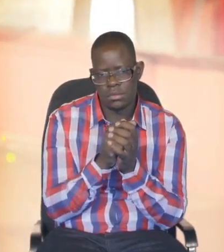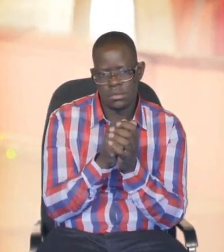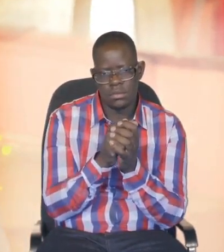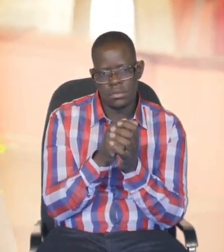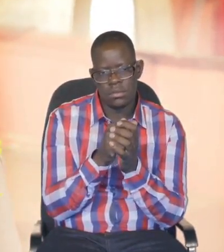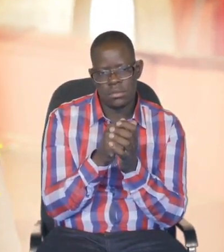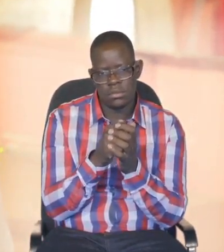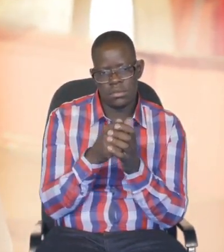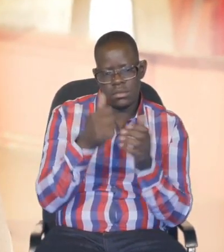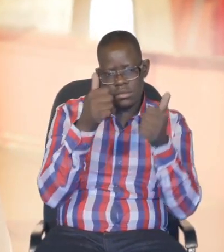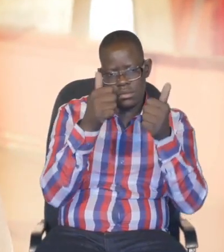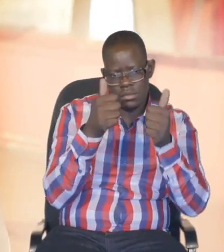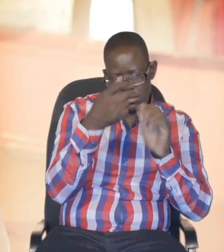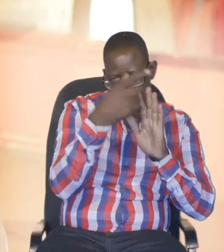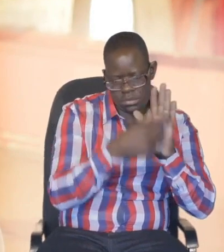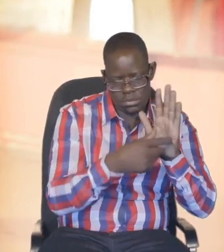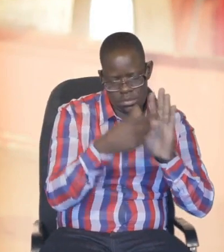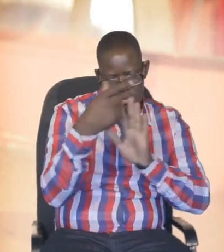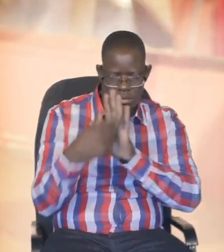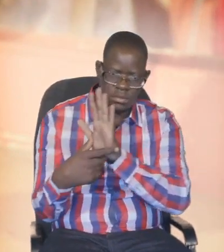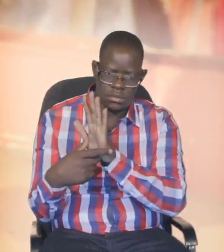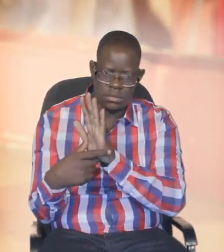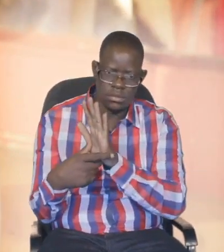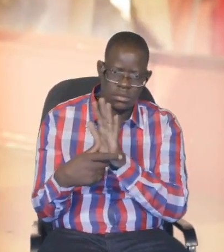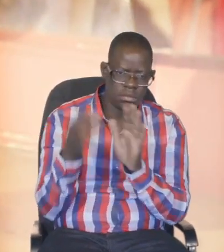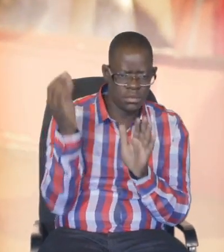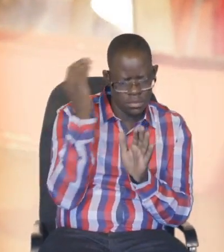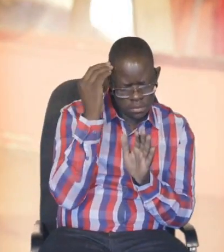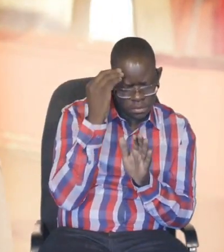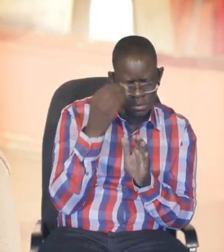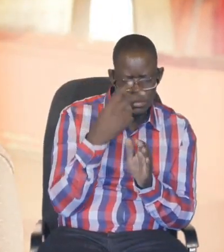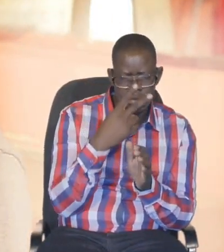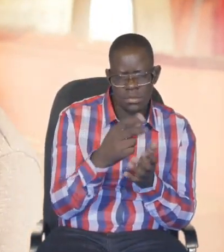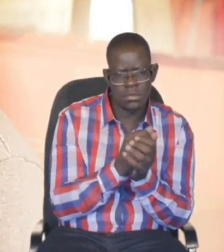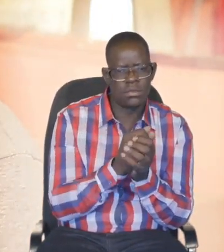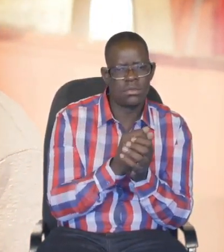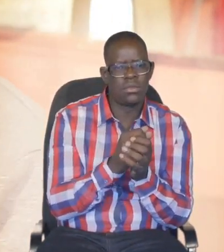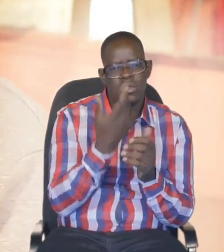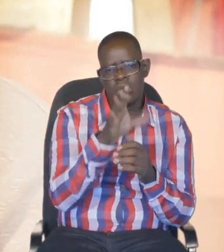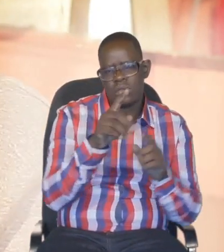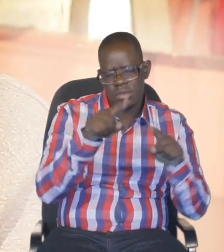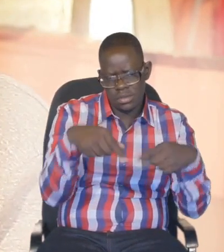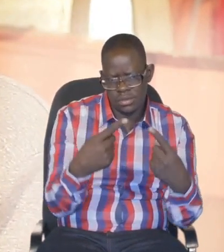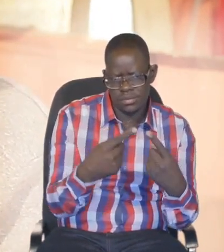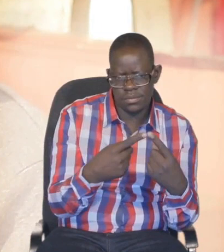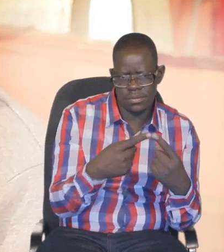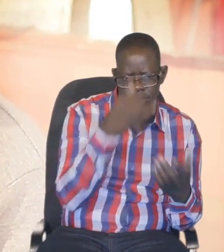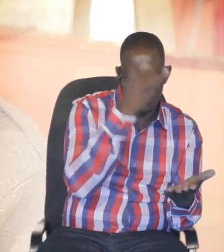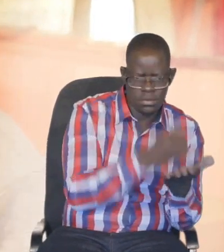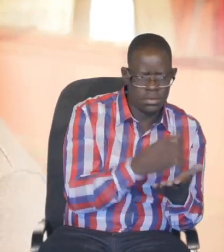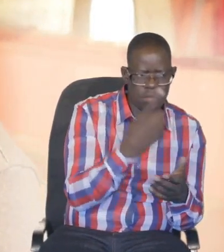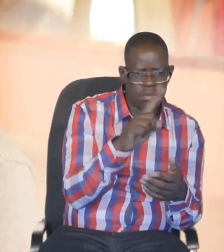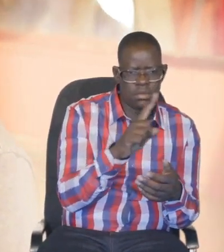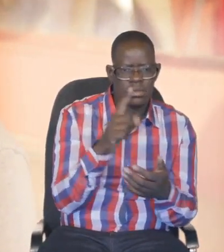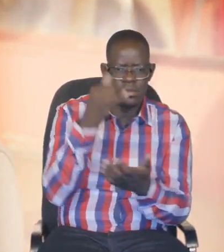of the biggest advantages of drawing up a debtors control account is that you can see at a glance all the transactions done with the debtors as well as what